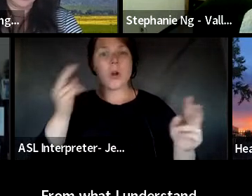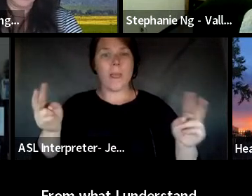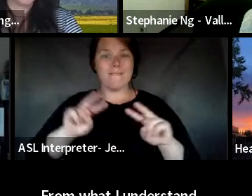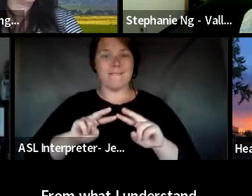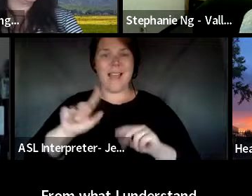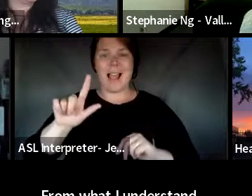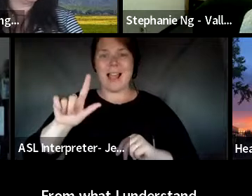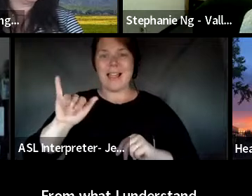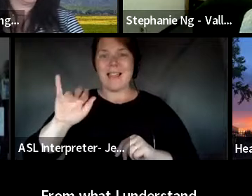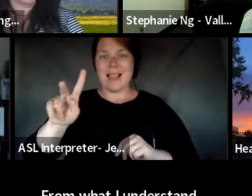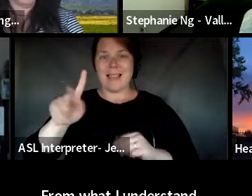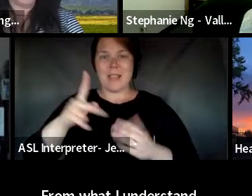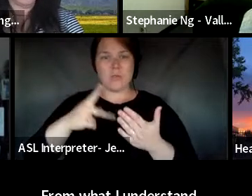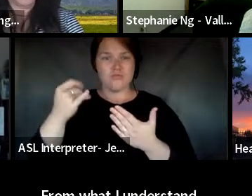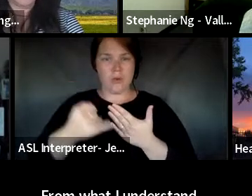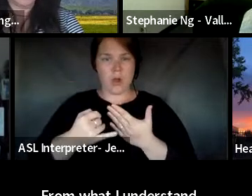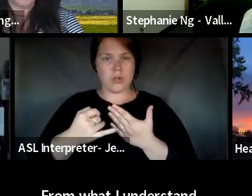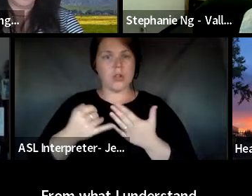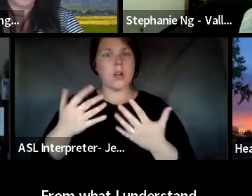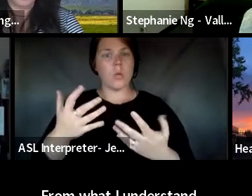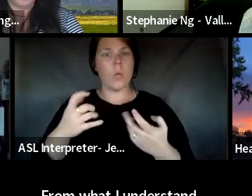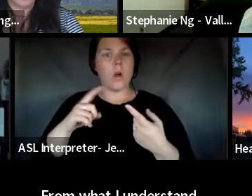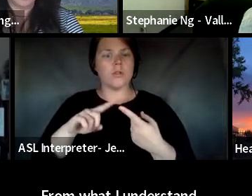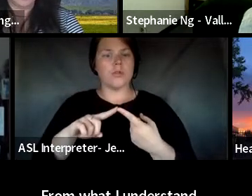project is looking at